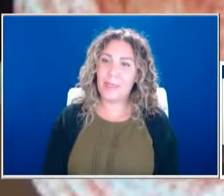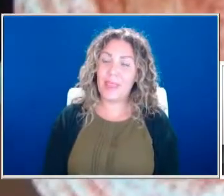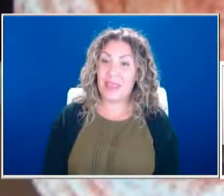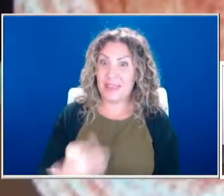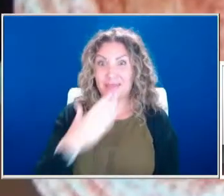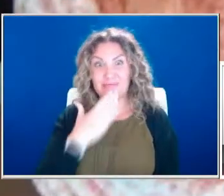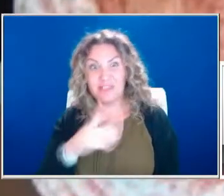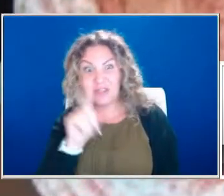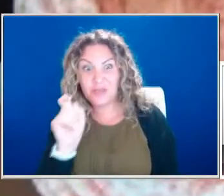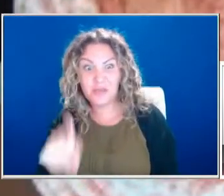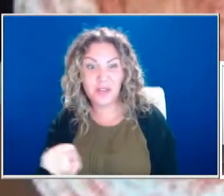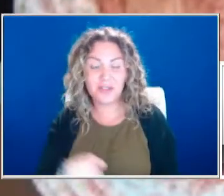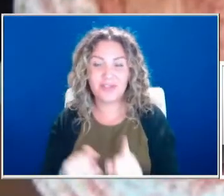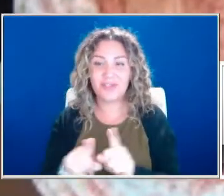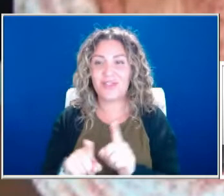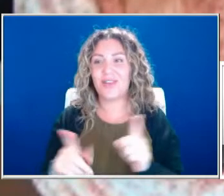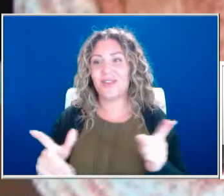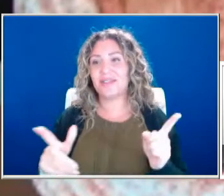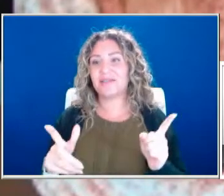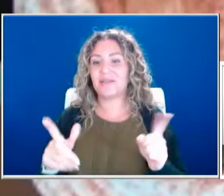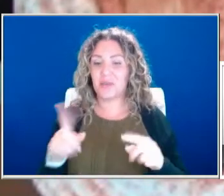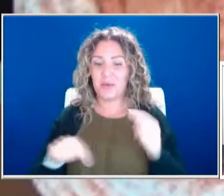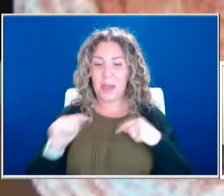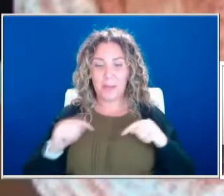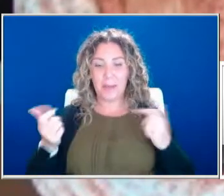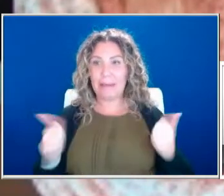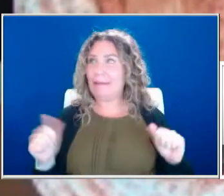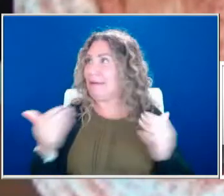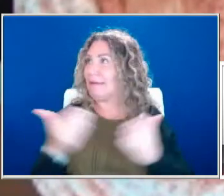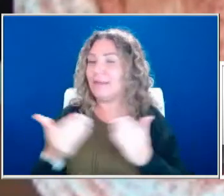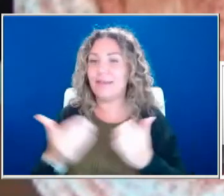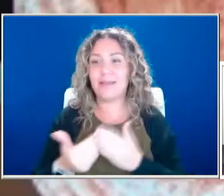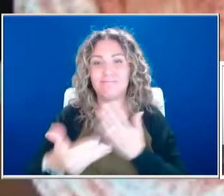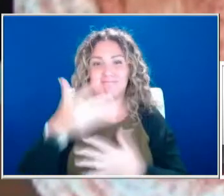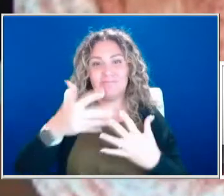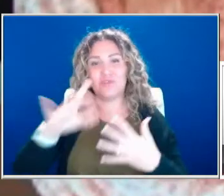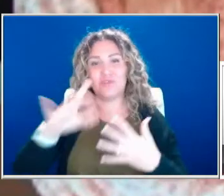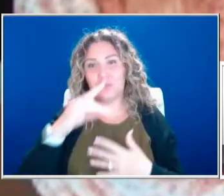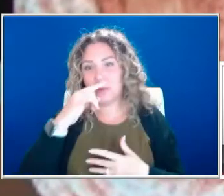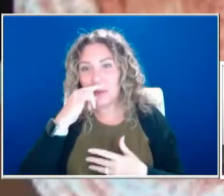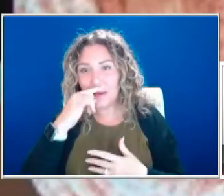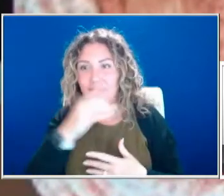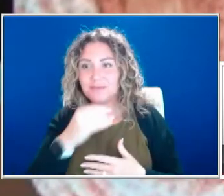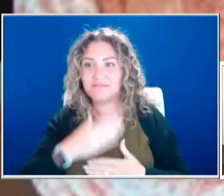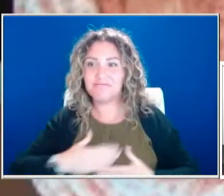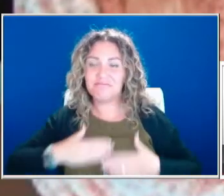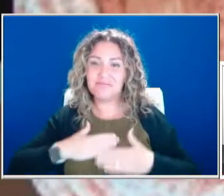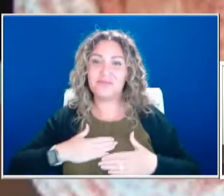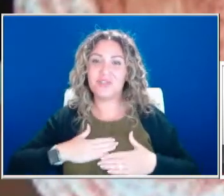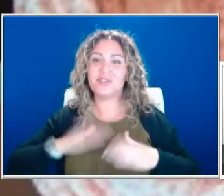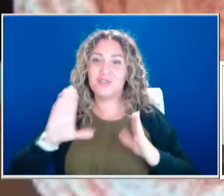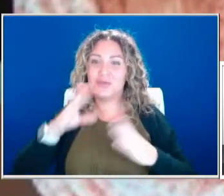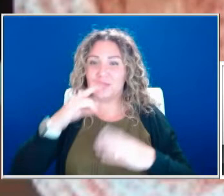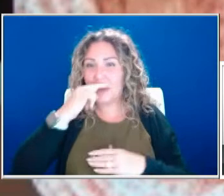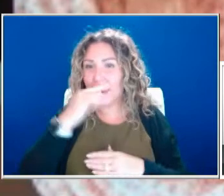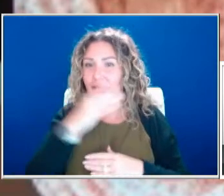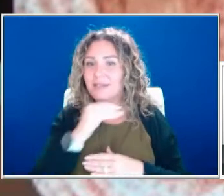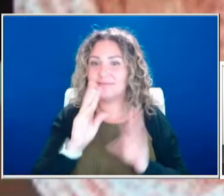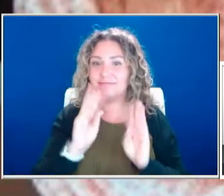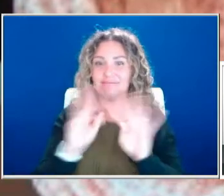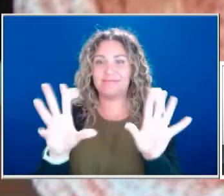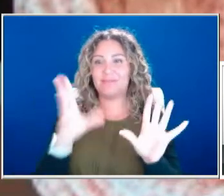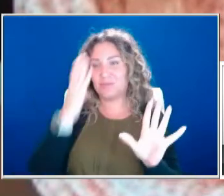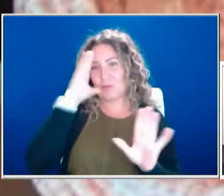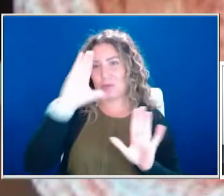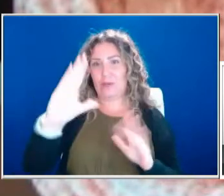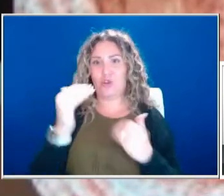too. I think that just when it comes back to anything, just spend time with your kids and appreciate them and obviously know what their